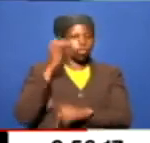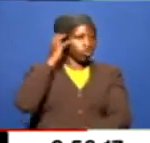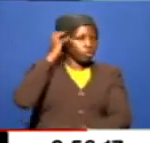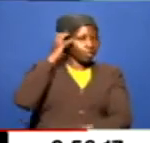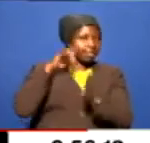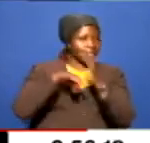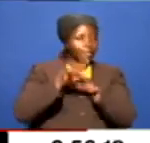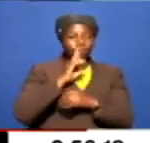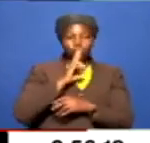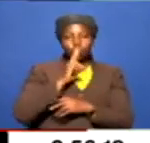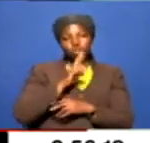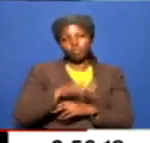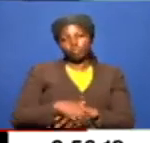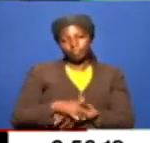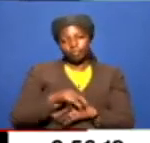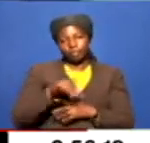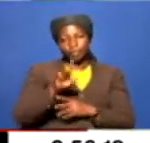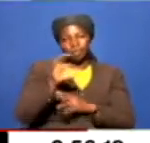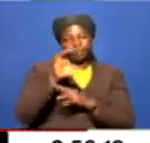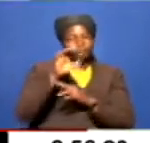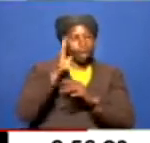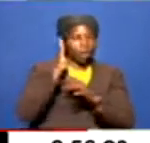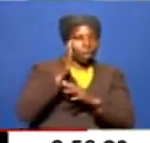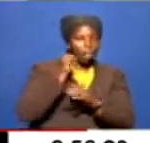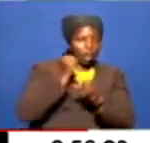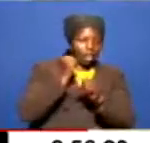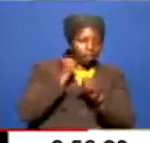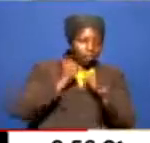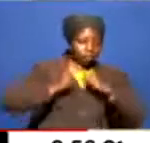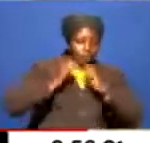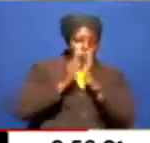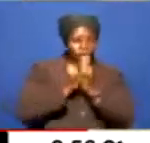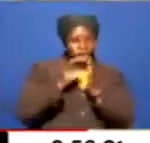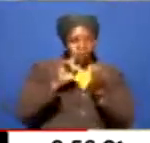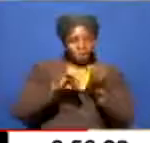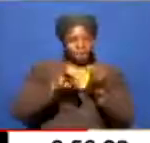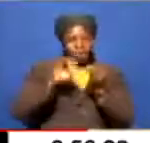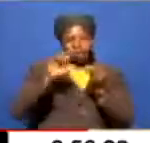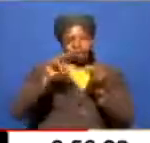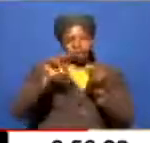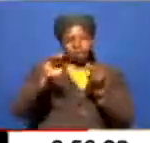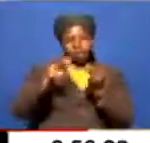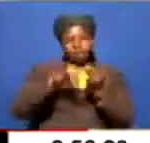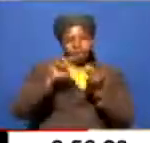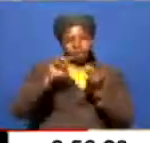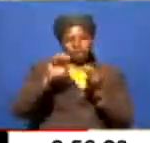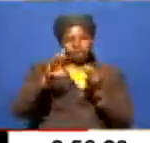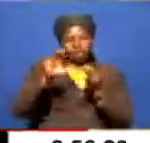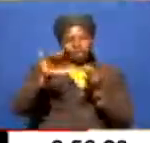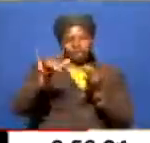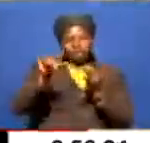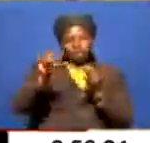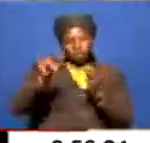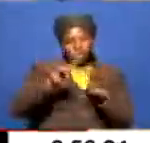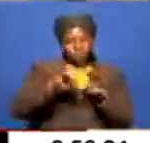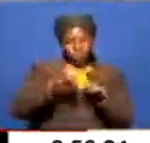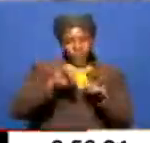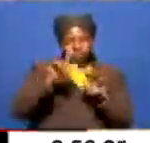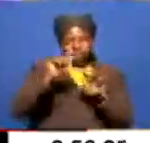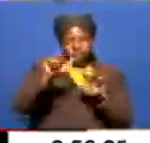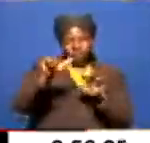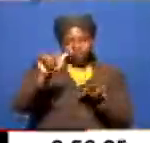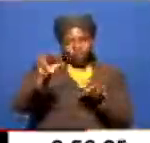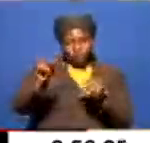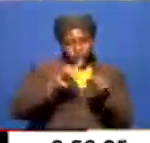10 kilometer race alongside Eunice Mumbua, Marceline Ondiek, Lilian Kasait, and former Africa Cross Country Champion